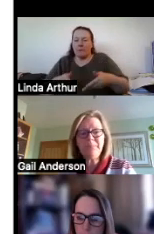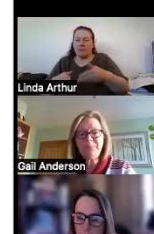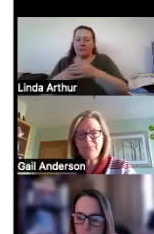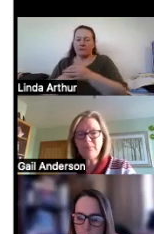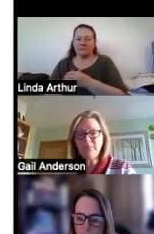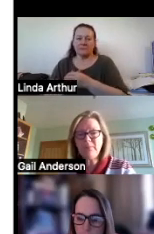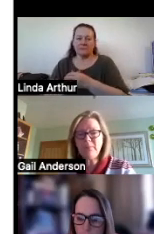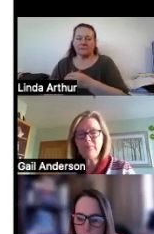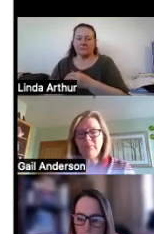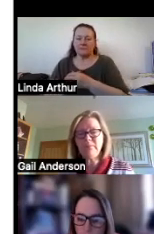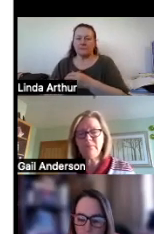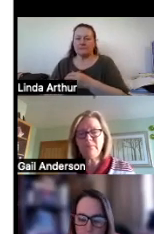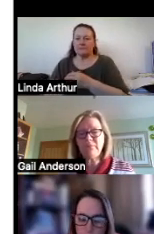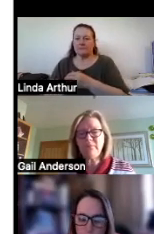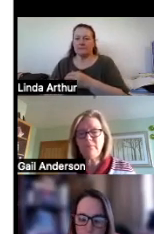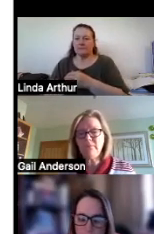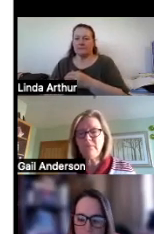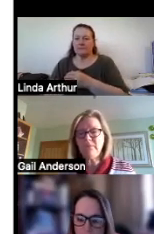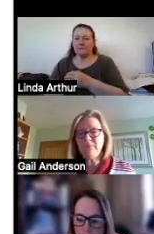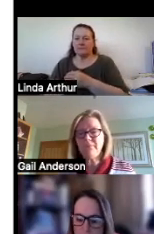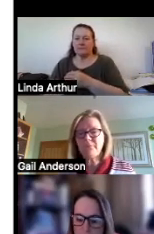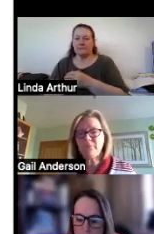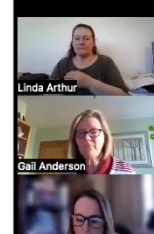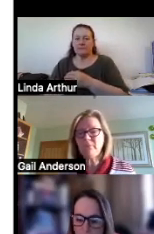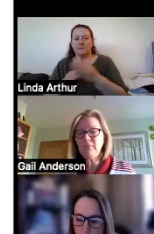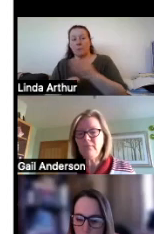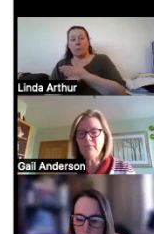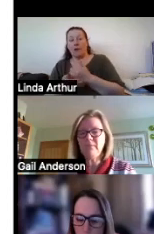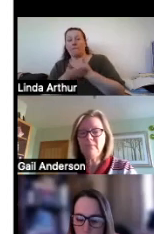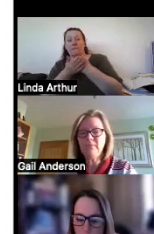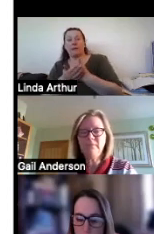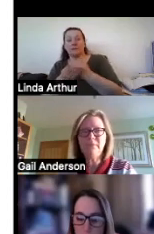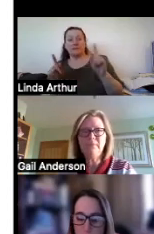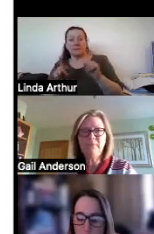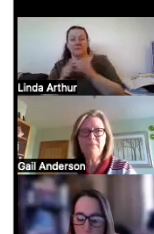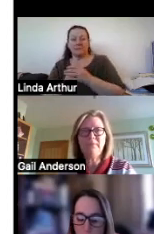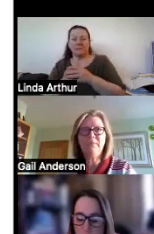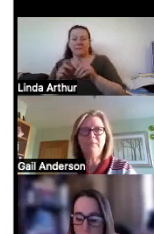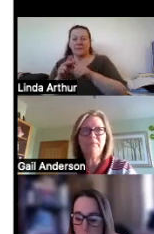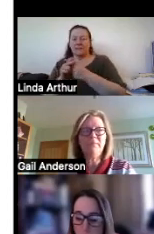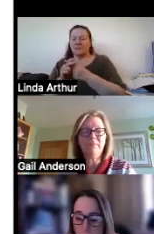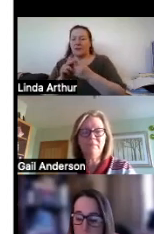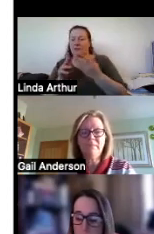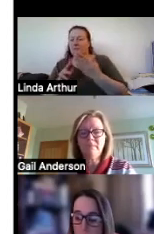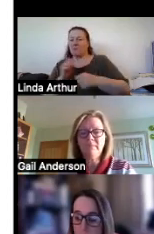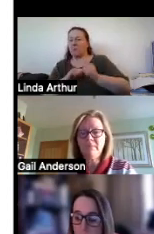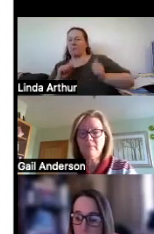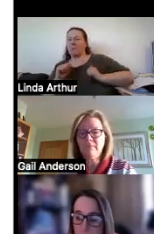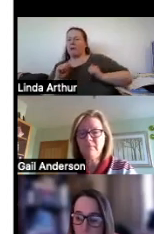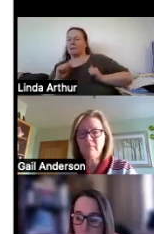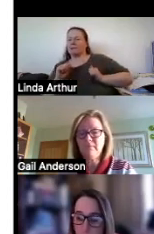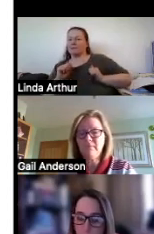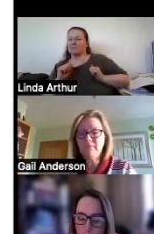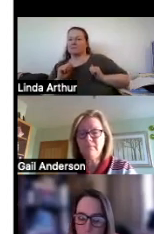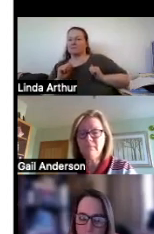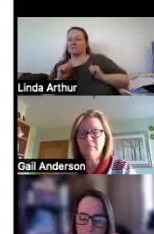Alan. So antenatal advice starts from the very beginning of your pregnancy, whenever you come in to